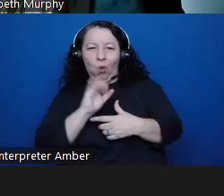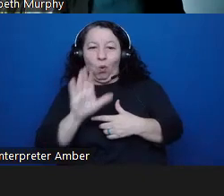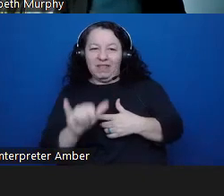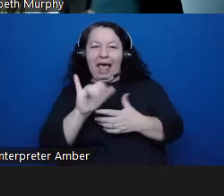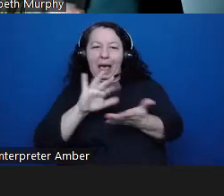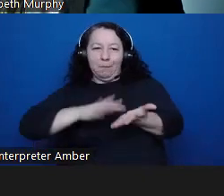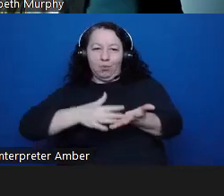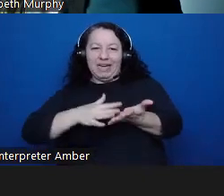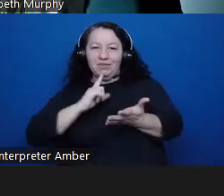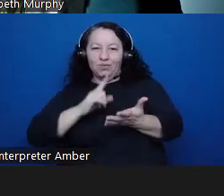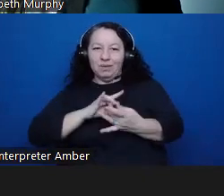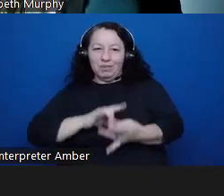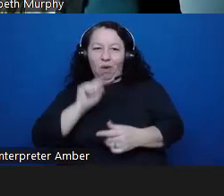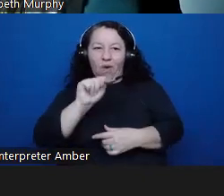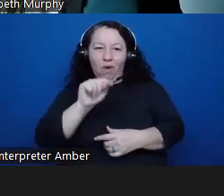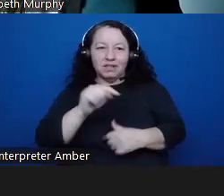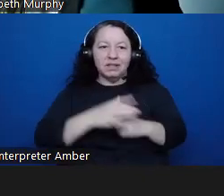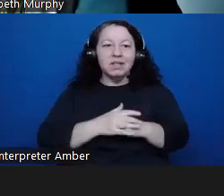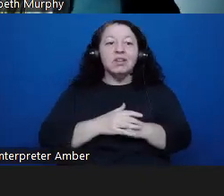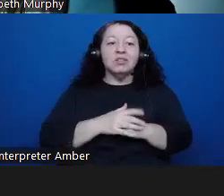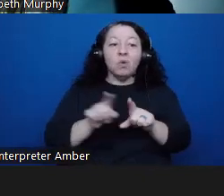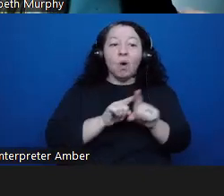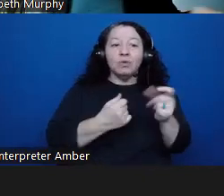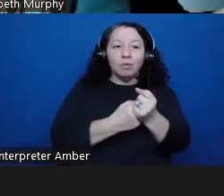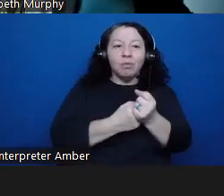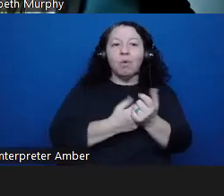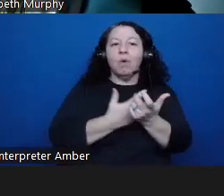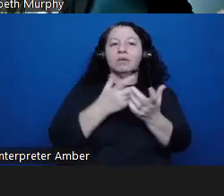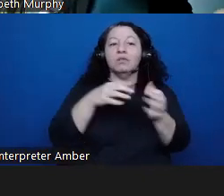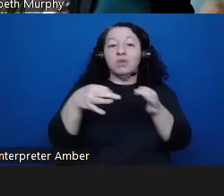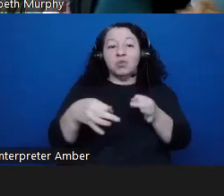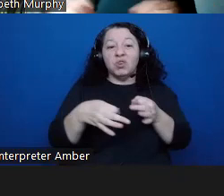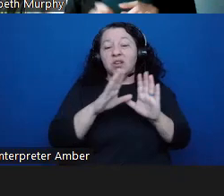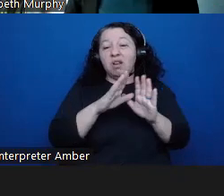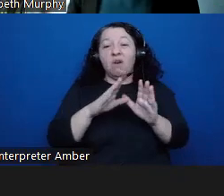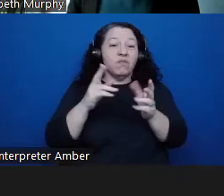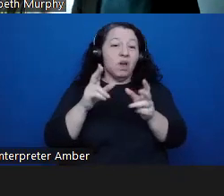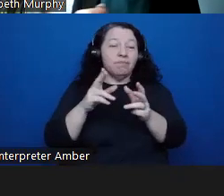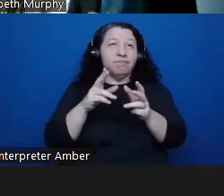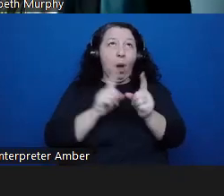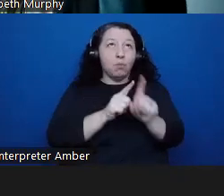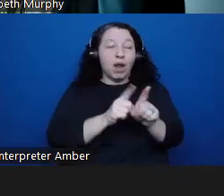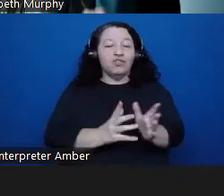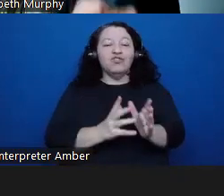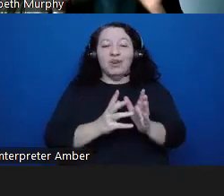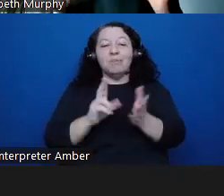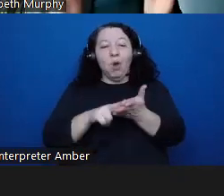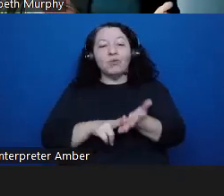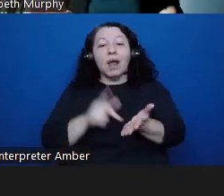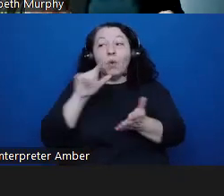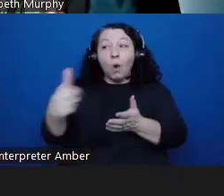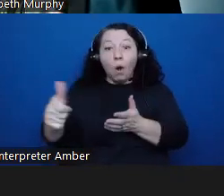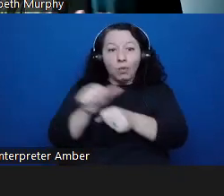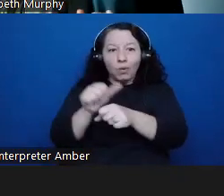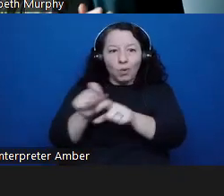of children described in ancient apprenticeship contracts for other trades. What is perhaps also of interest is the